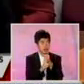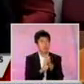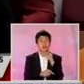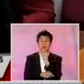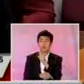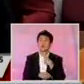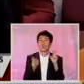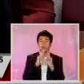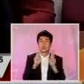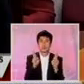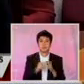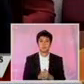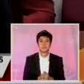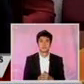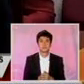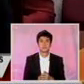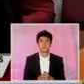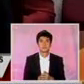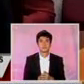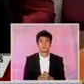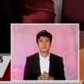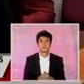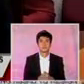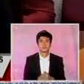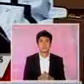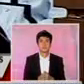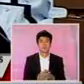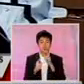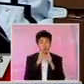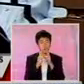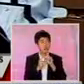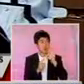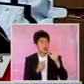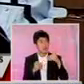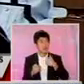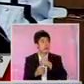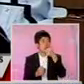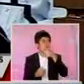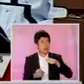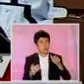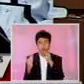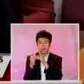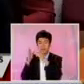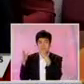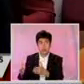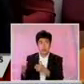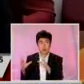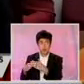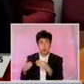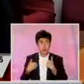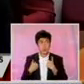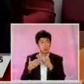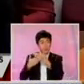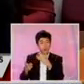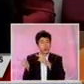Yes, sir. As far as I can come prepared. Did you talk to the members of the any member of the prosecution team? before you came